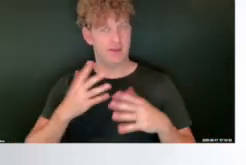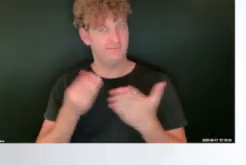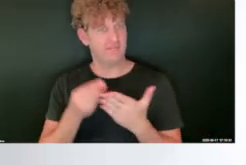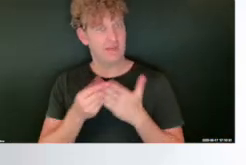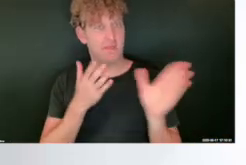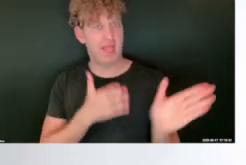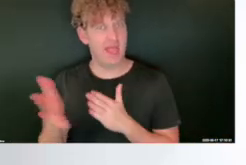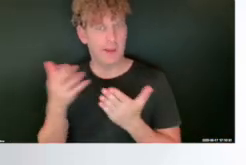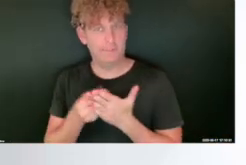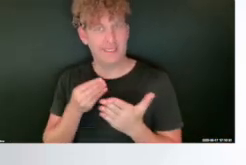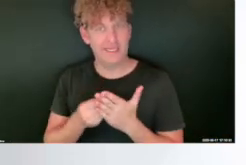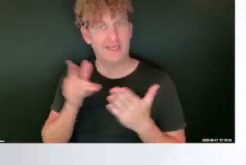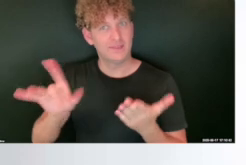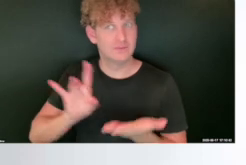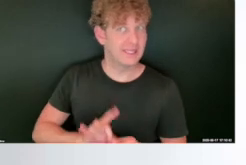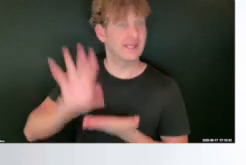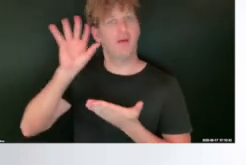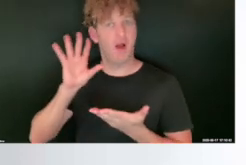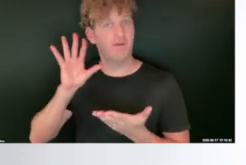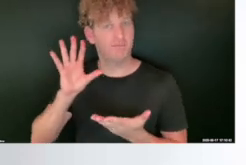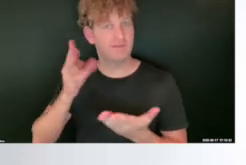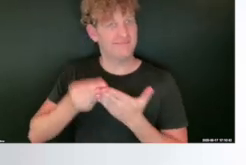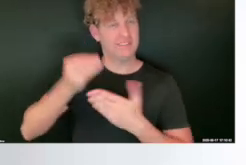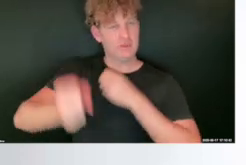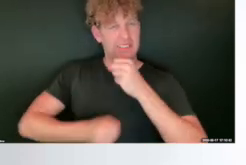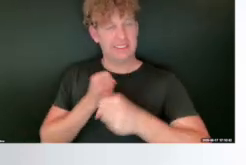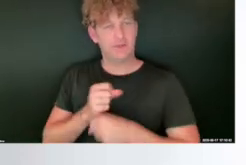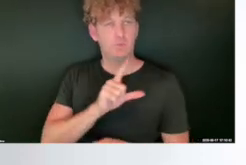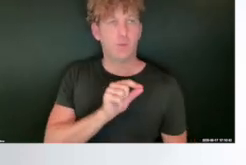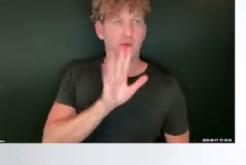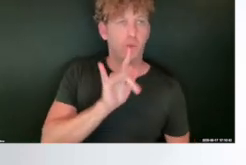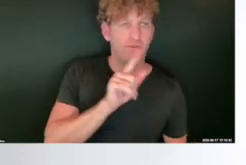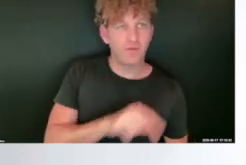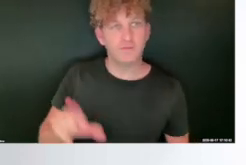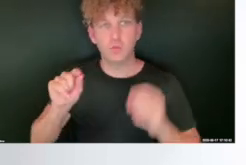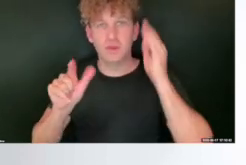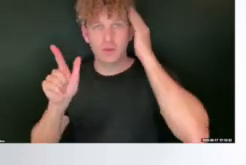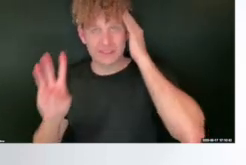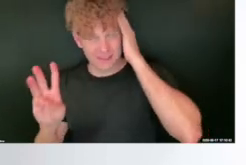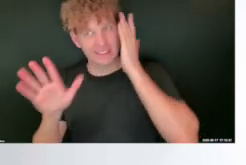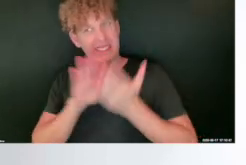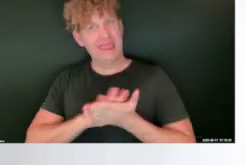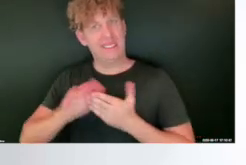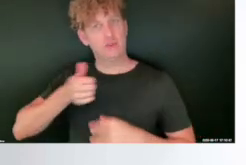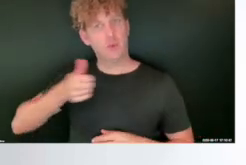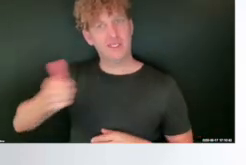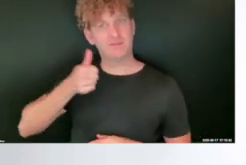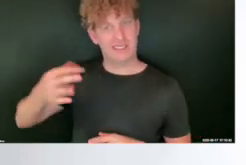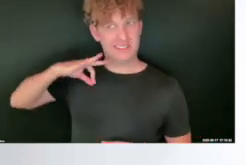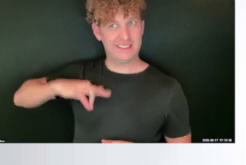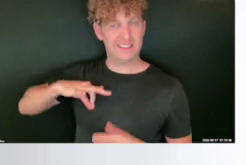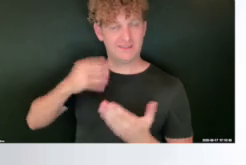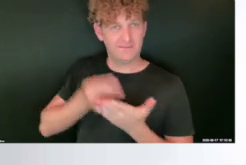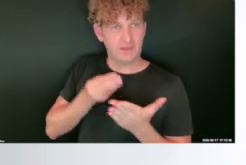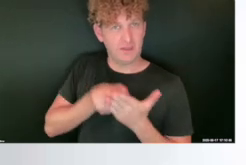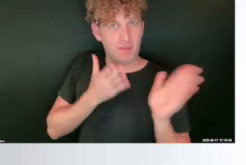has gone to priority populations, and what this year's budget is looking like,